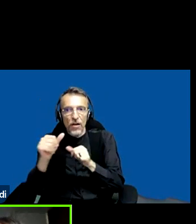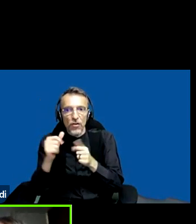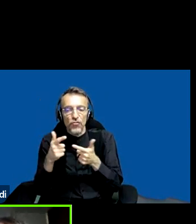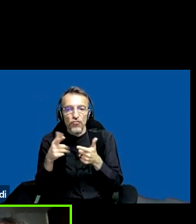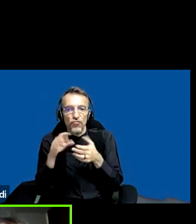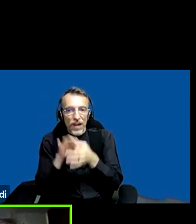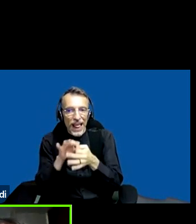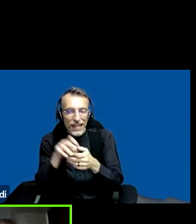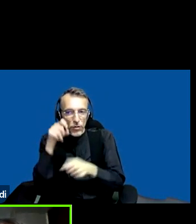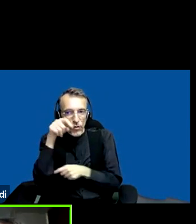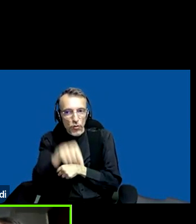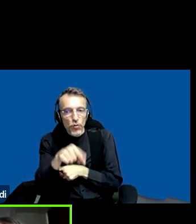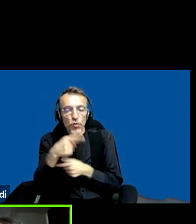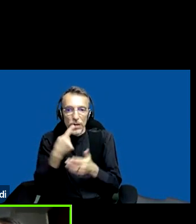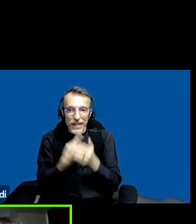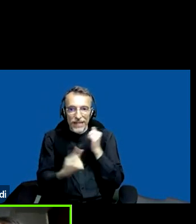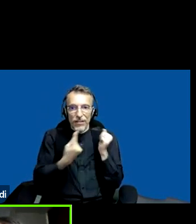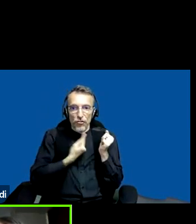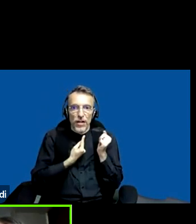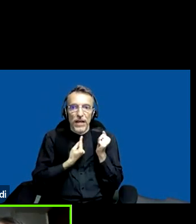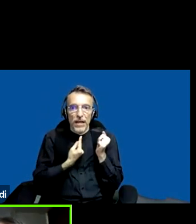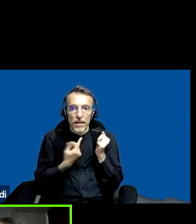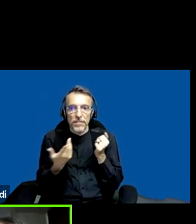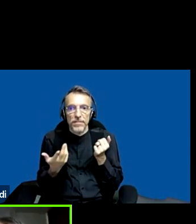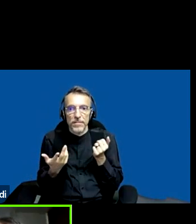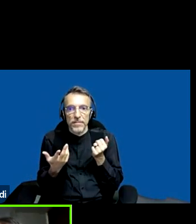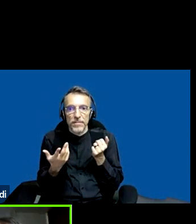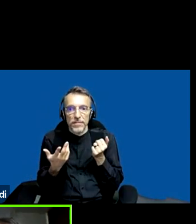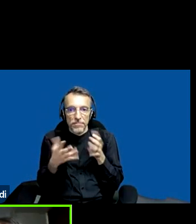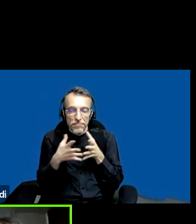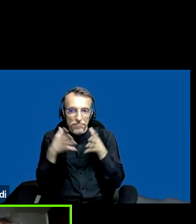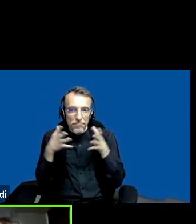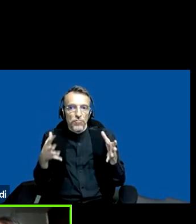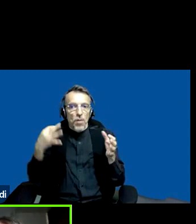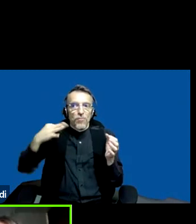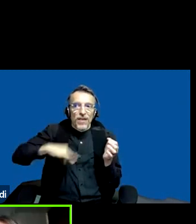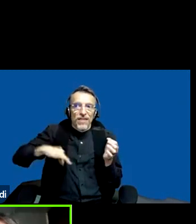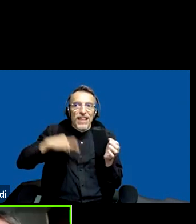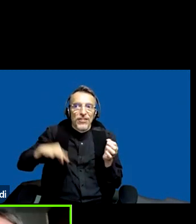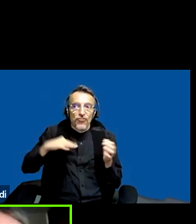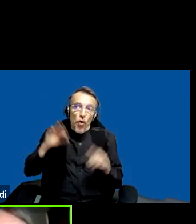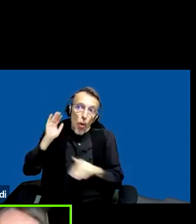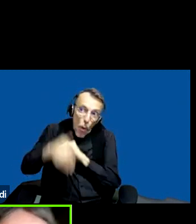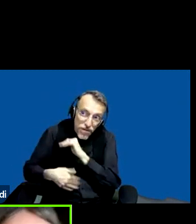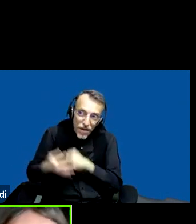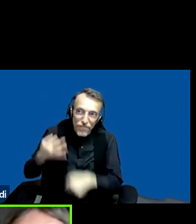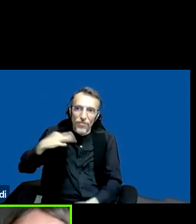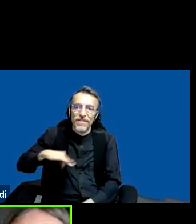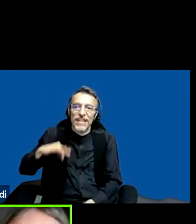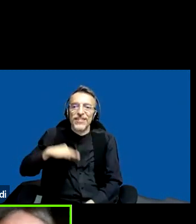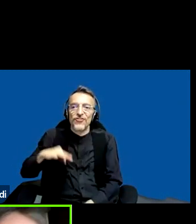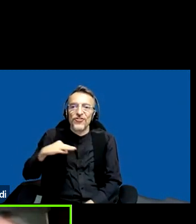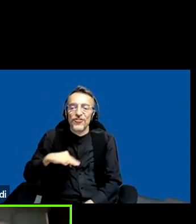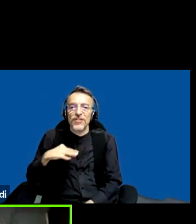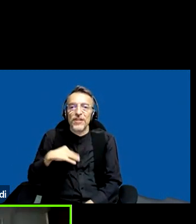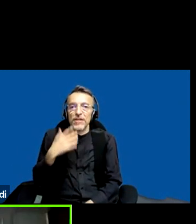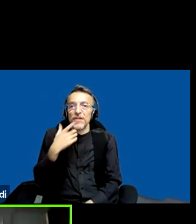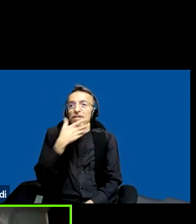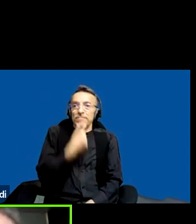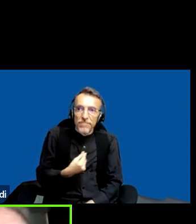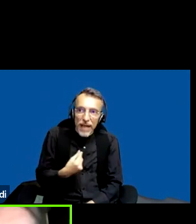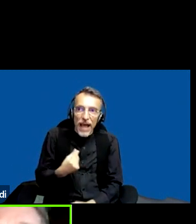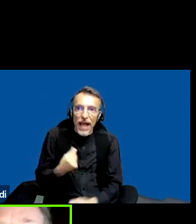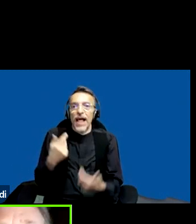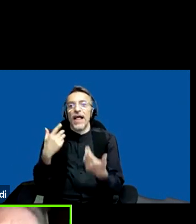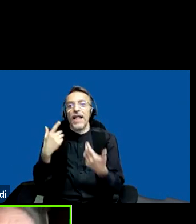for me as somebody individually, as a massively privileged, overprivileged in racial terms, gender terms,